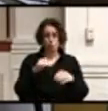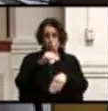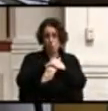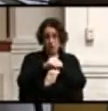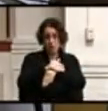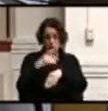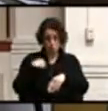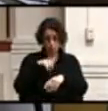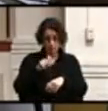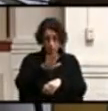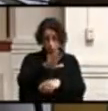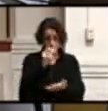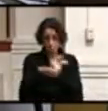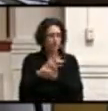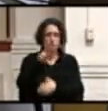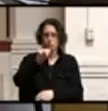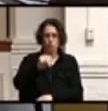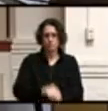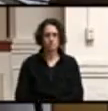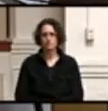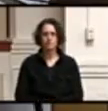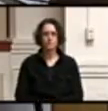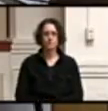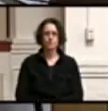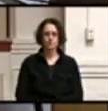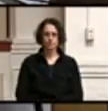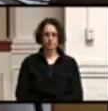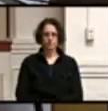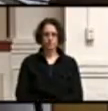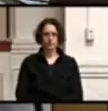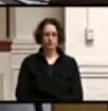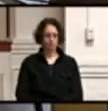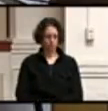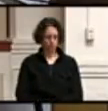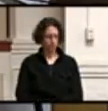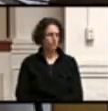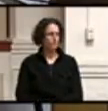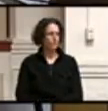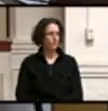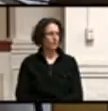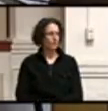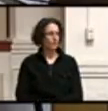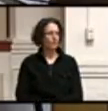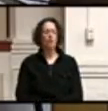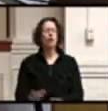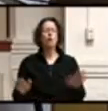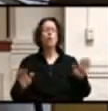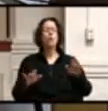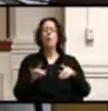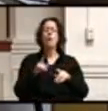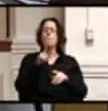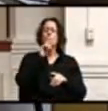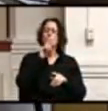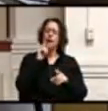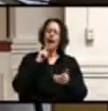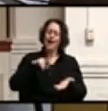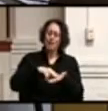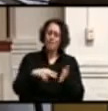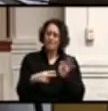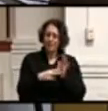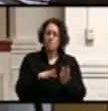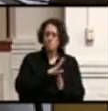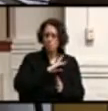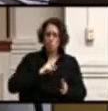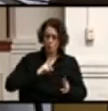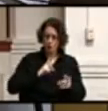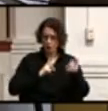for that approval necessarily. But is that approval part of the process? I'm just wondering. I don't know. Does the board have to approve the final design,